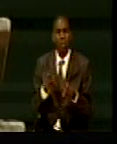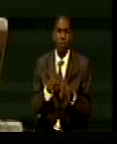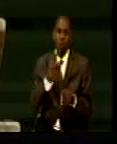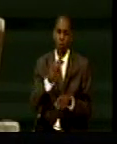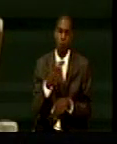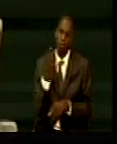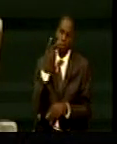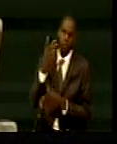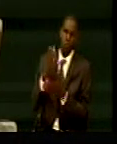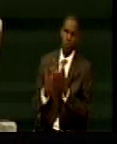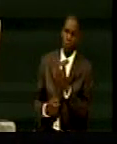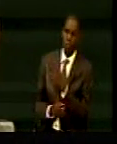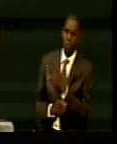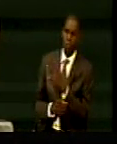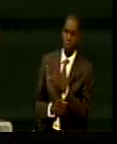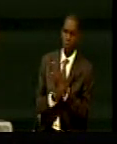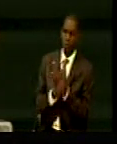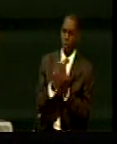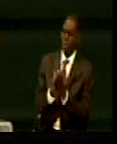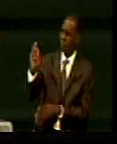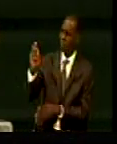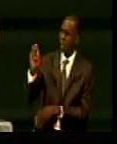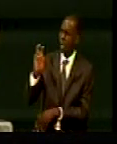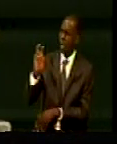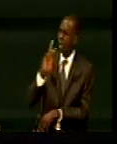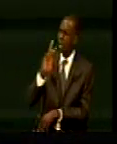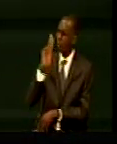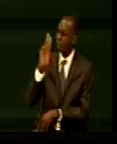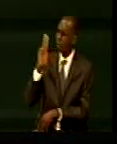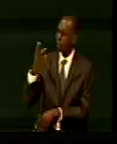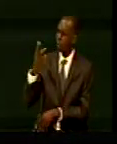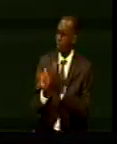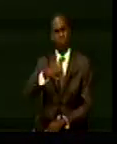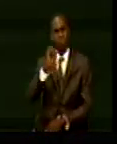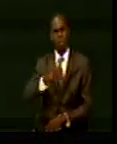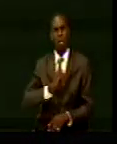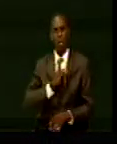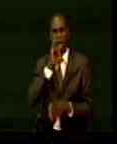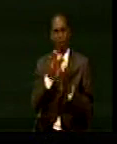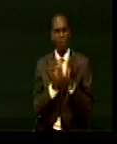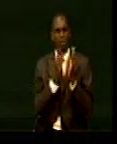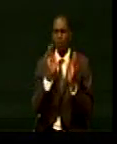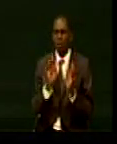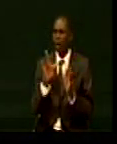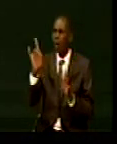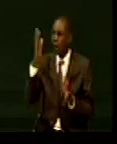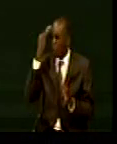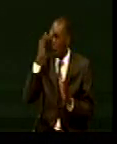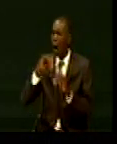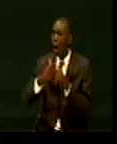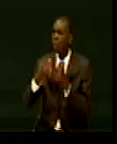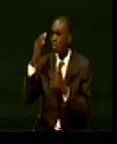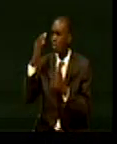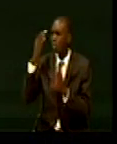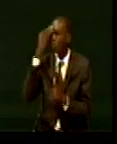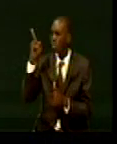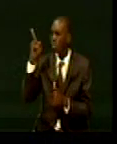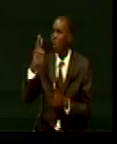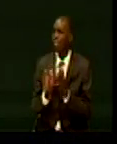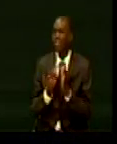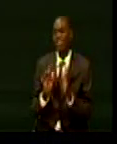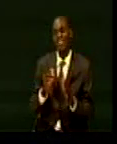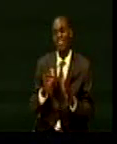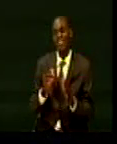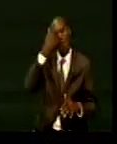are you a Christian? He says, yes, I am a Christian. What do you say? You are a Christian. I was born in